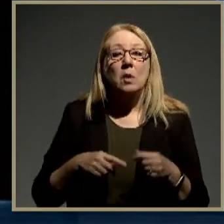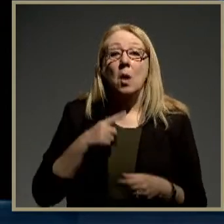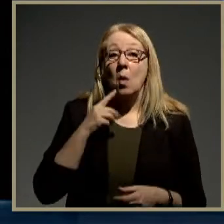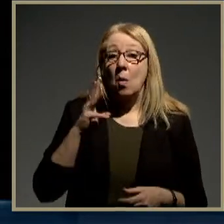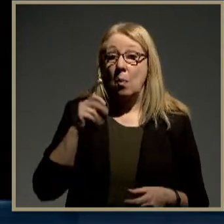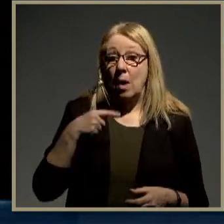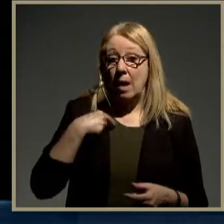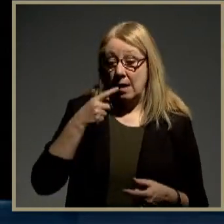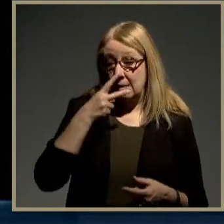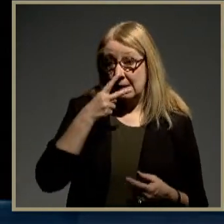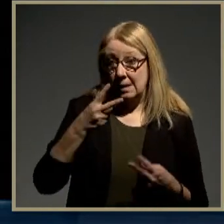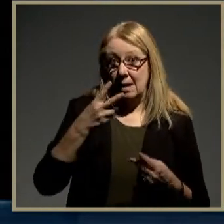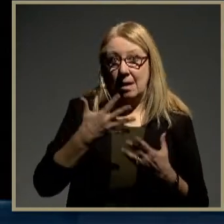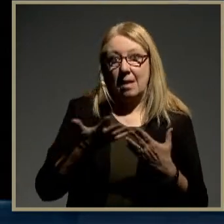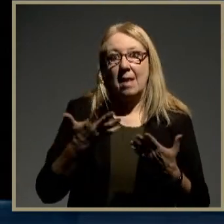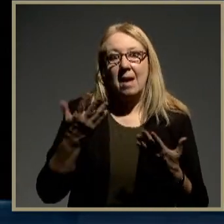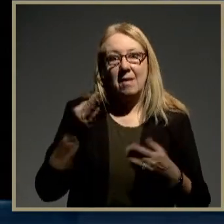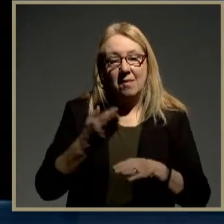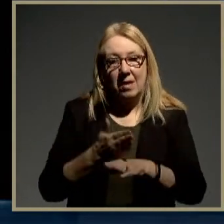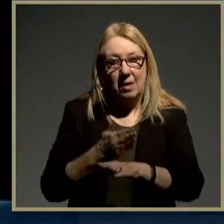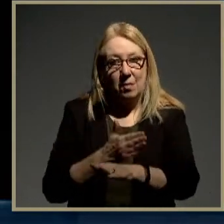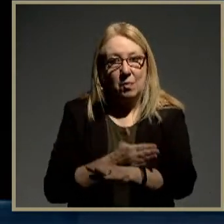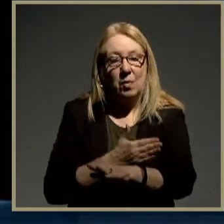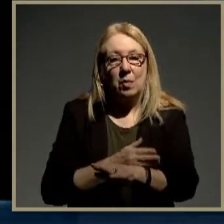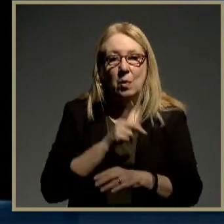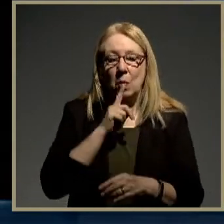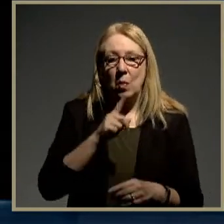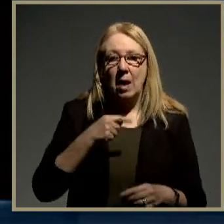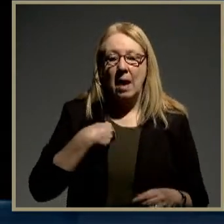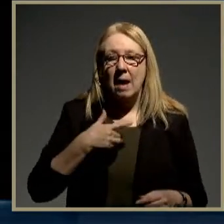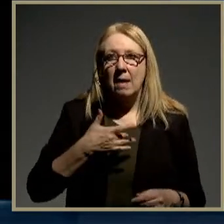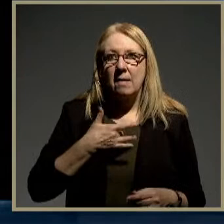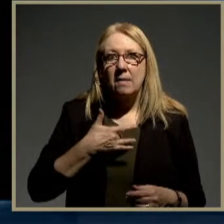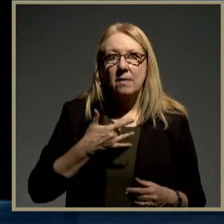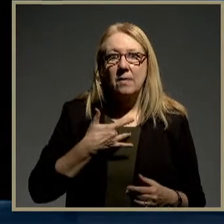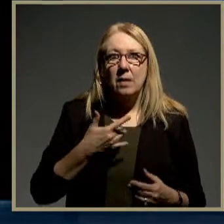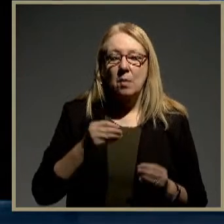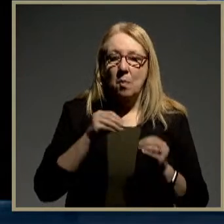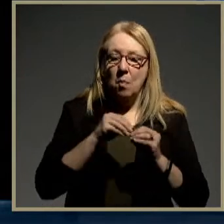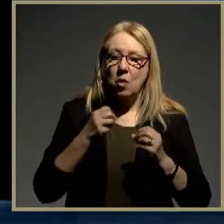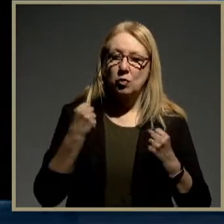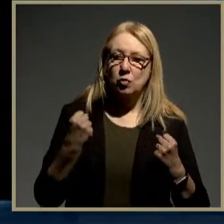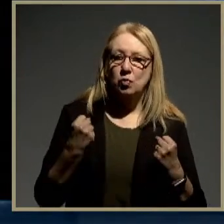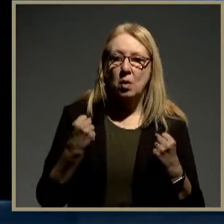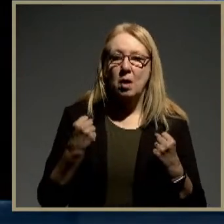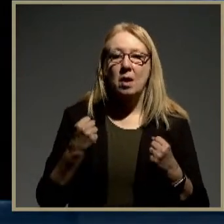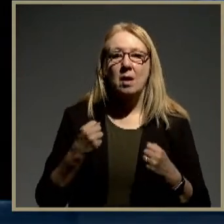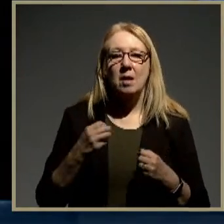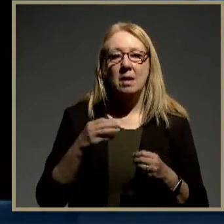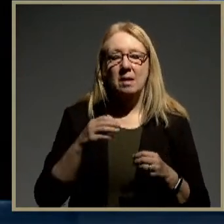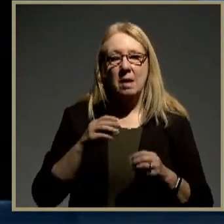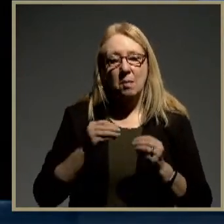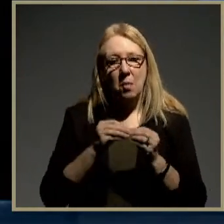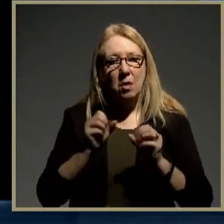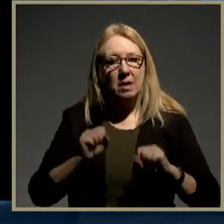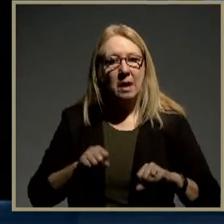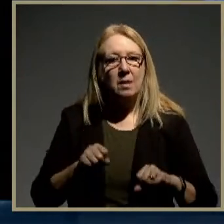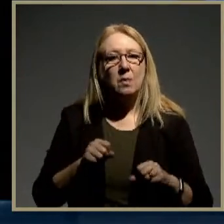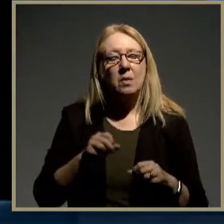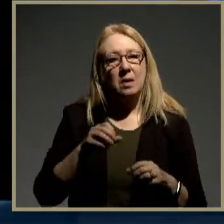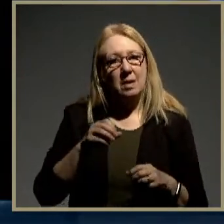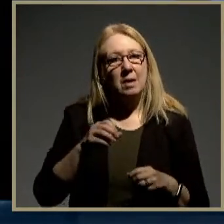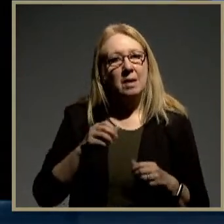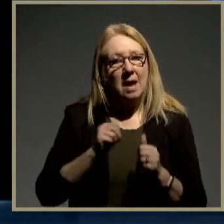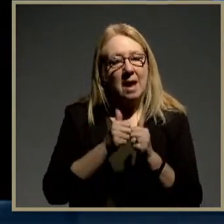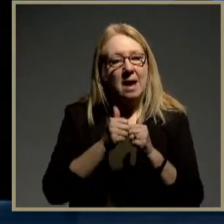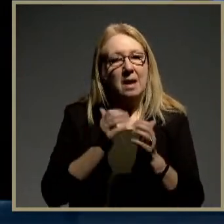I've already seen so much progress. Just overall, I feel like a more strong and just capable athlete, just